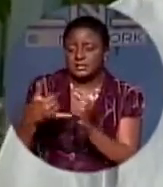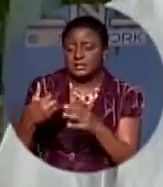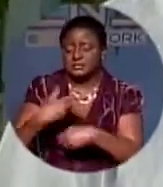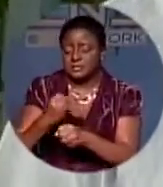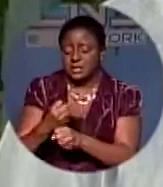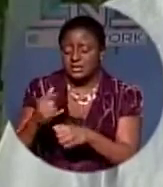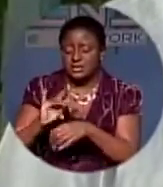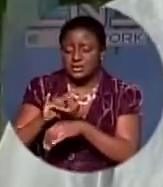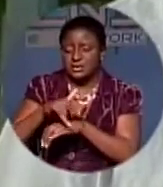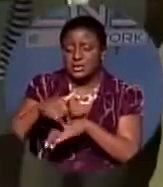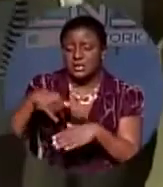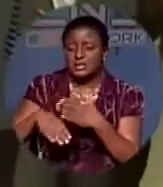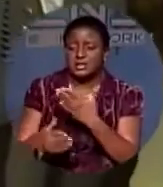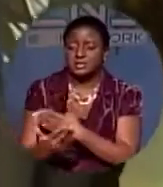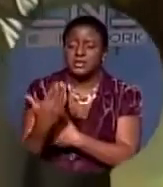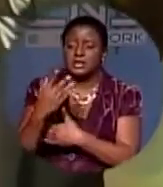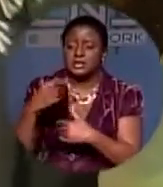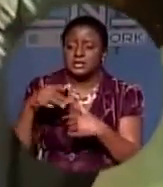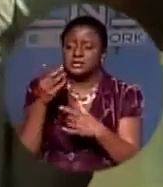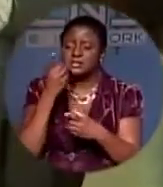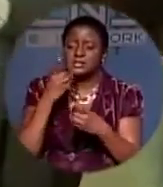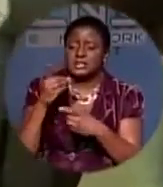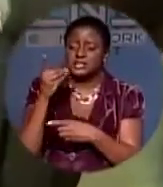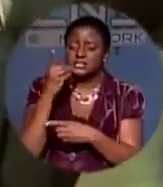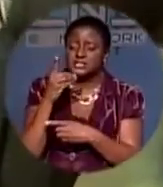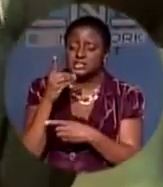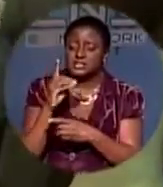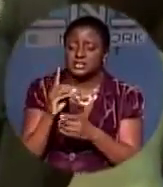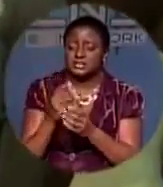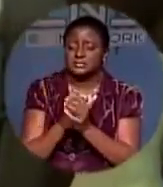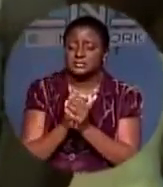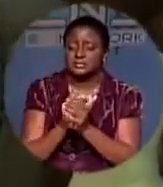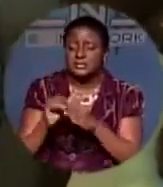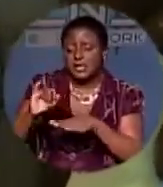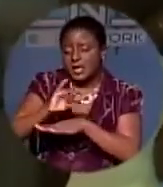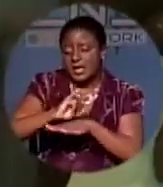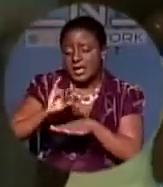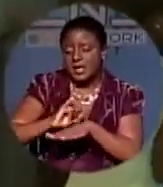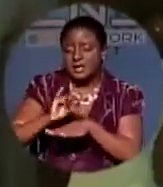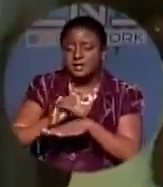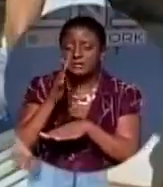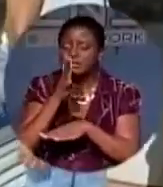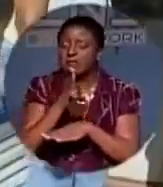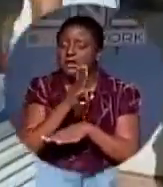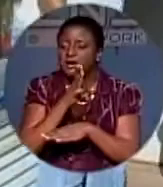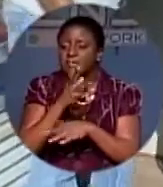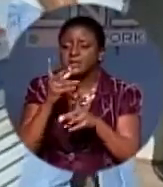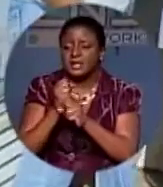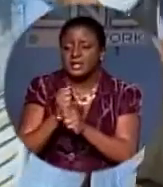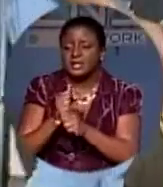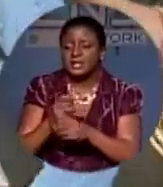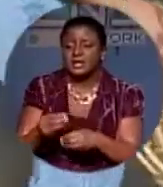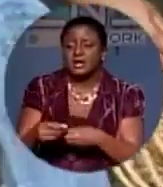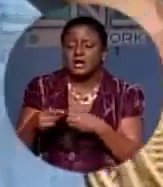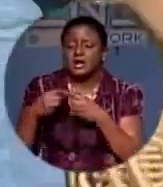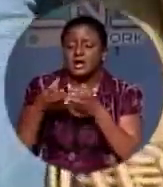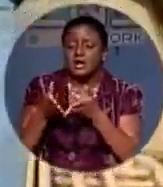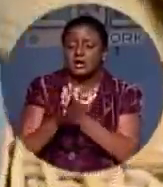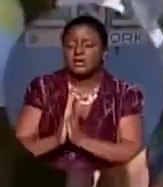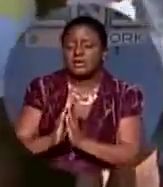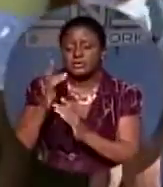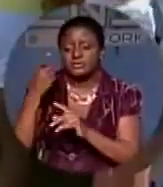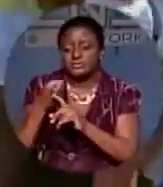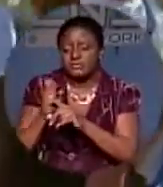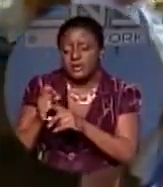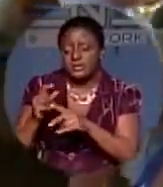very quickly and it's absolutely delicious. Island Farm is beginning to get orders from different countries, a sign that Bethel is putting a